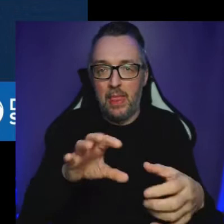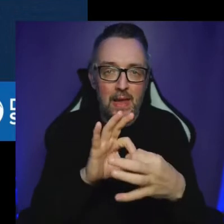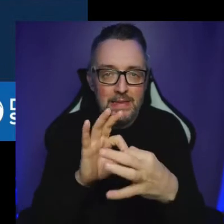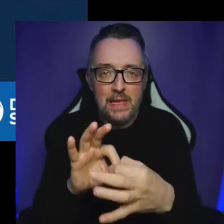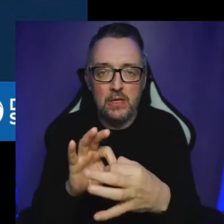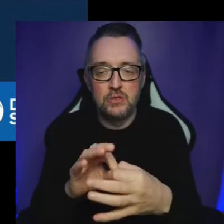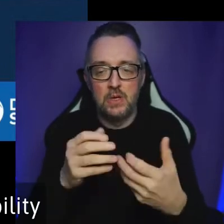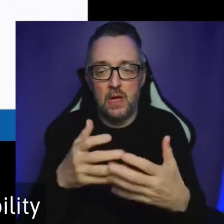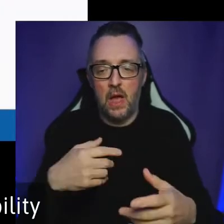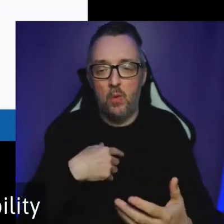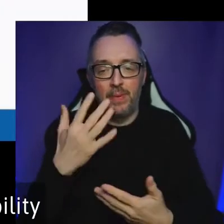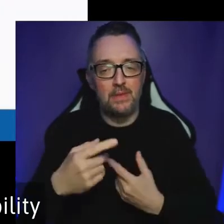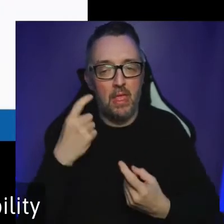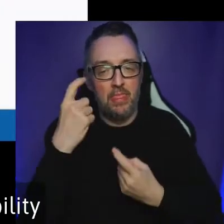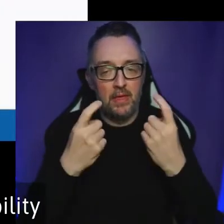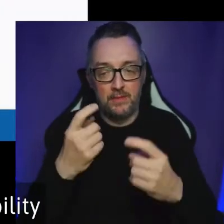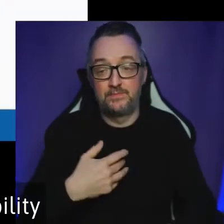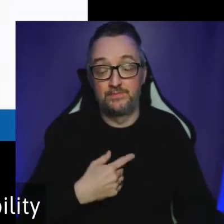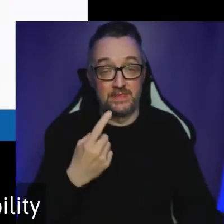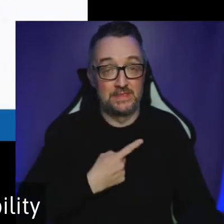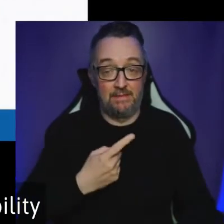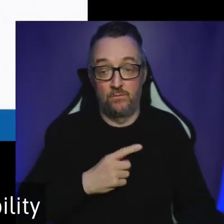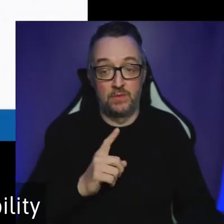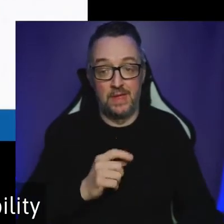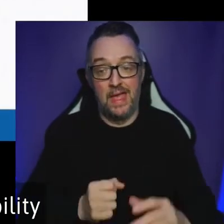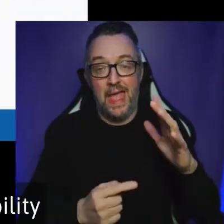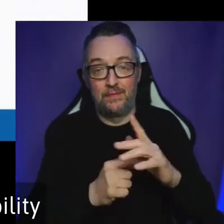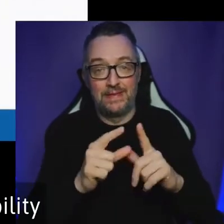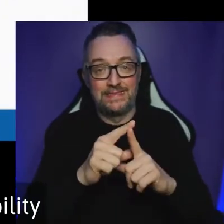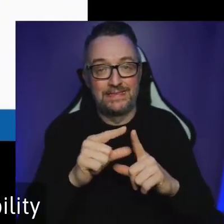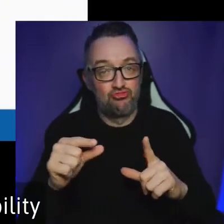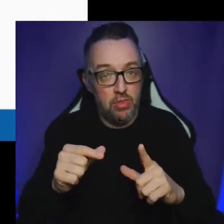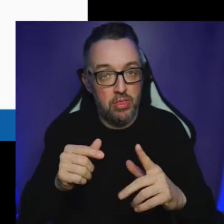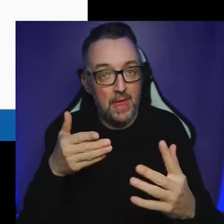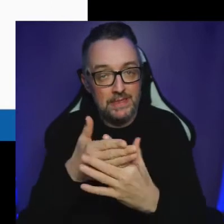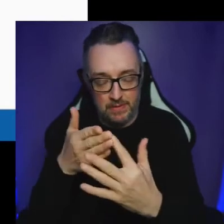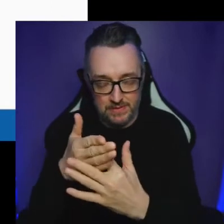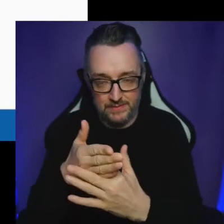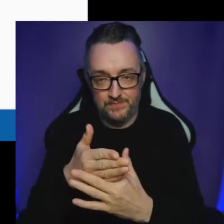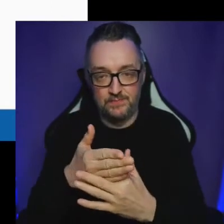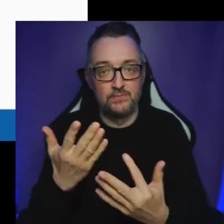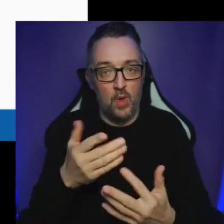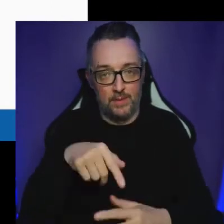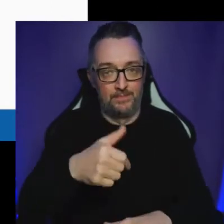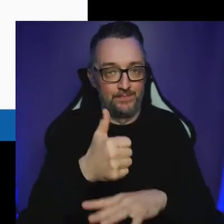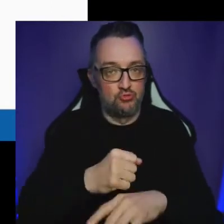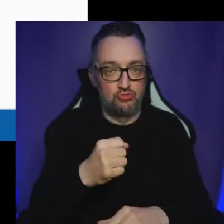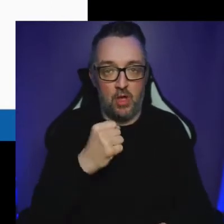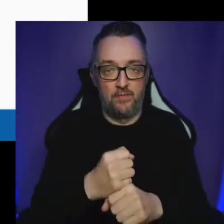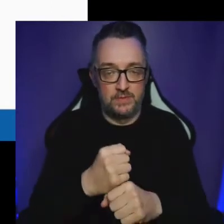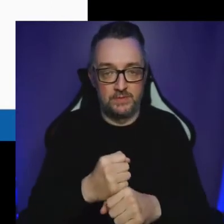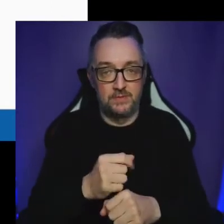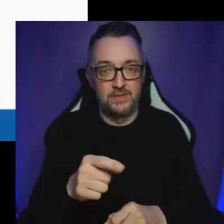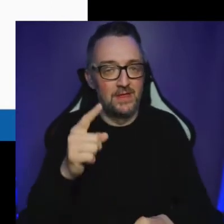it. So as Nick said, I am the head of digital accessibility within the Scottish Government. That